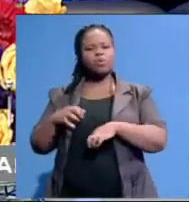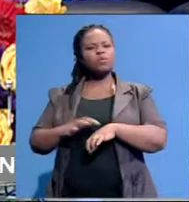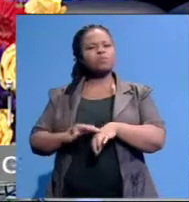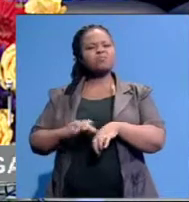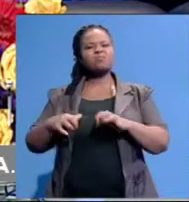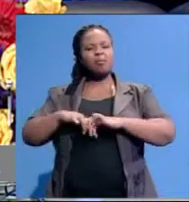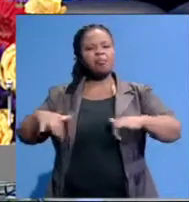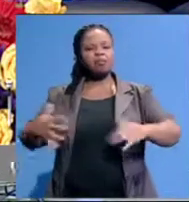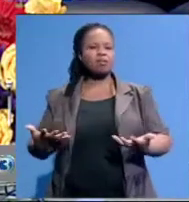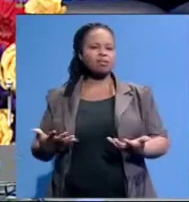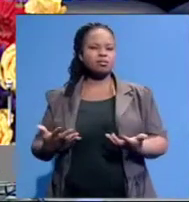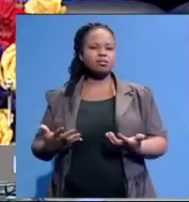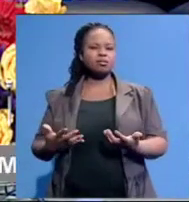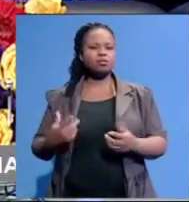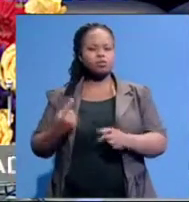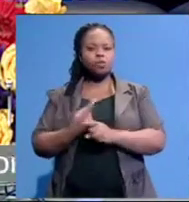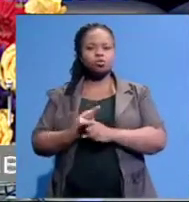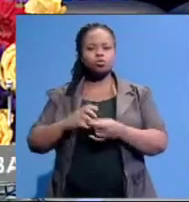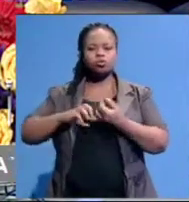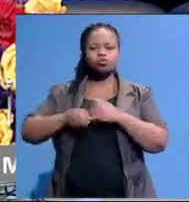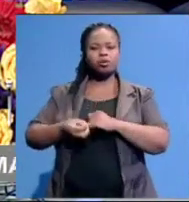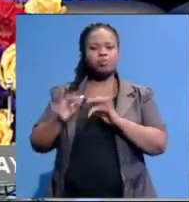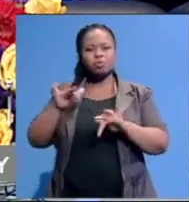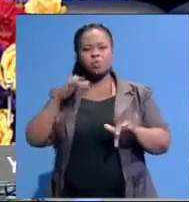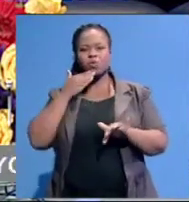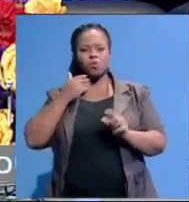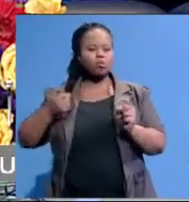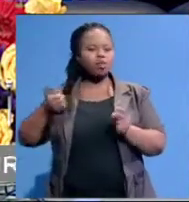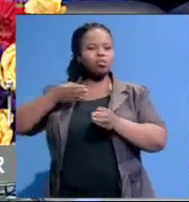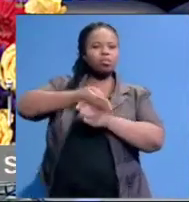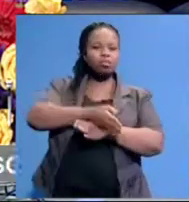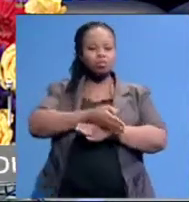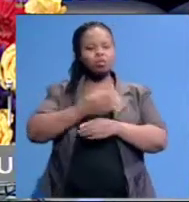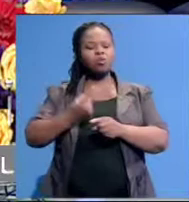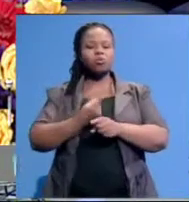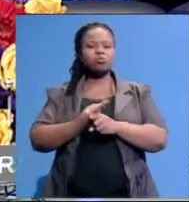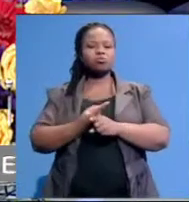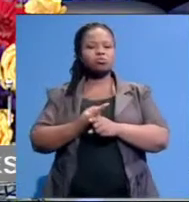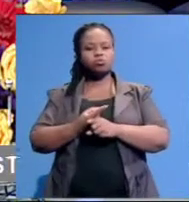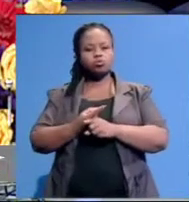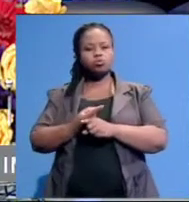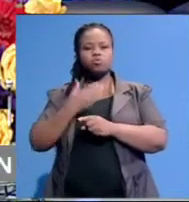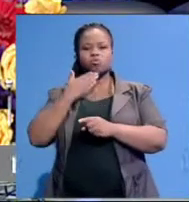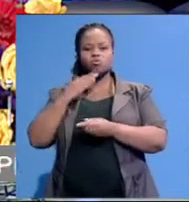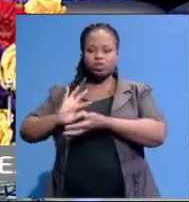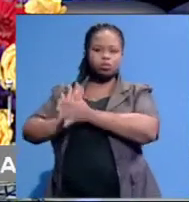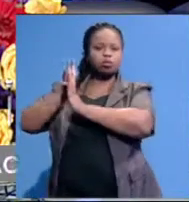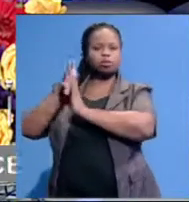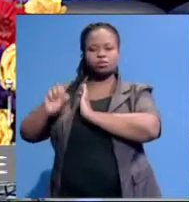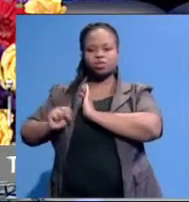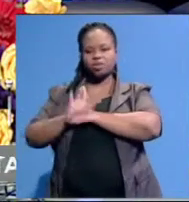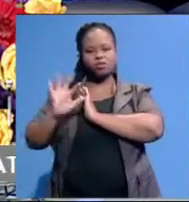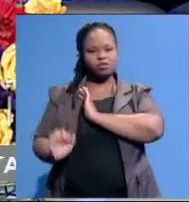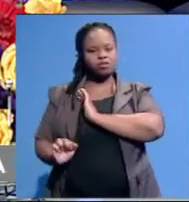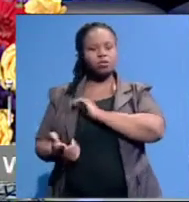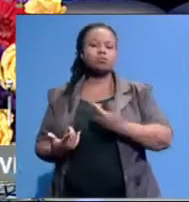continent as harboring these terrorists that want to destabilize South Africa. So the